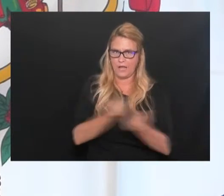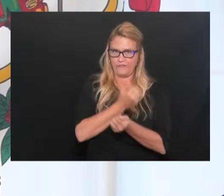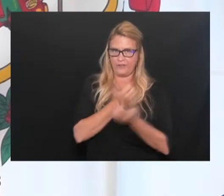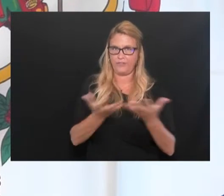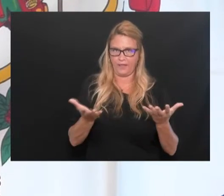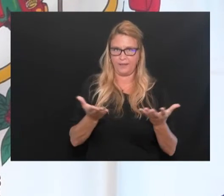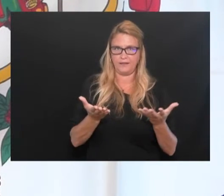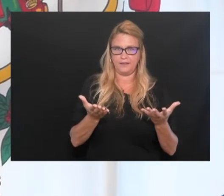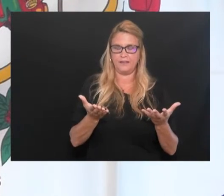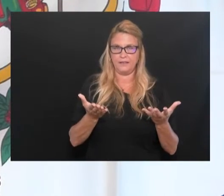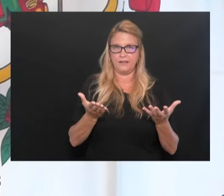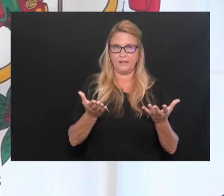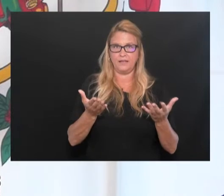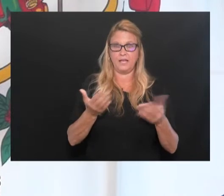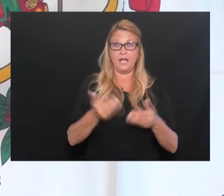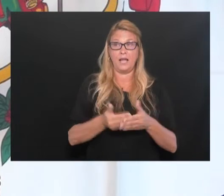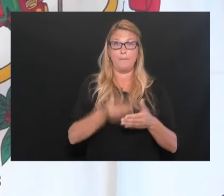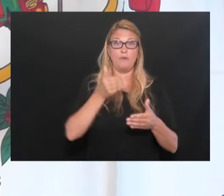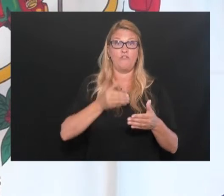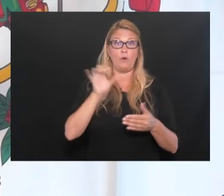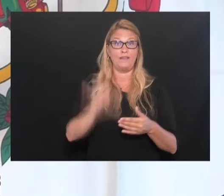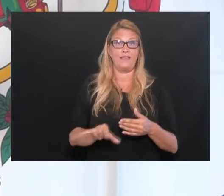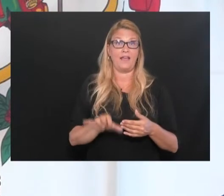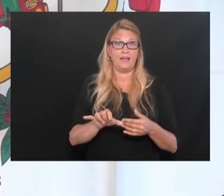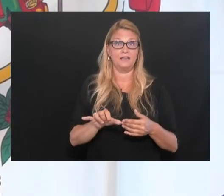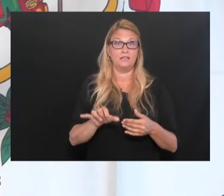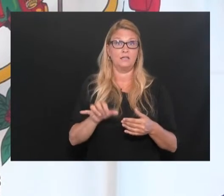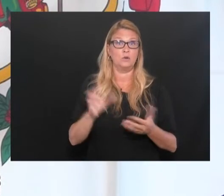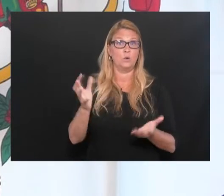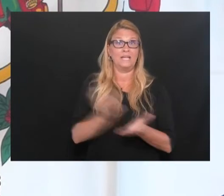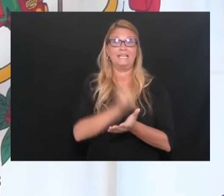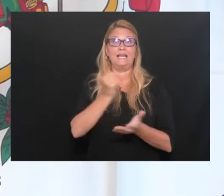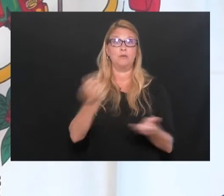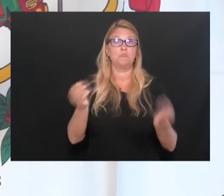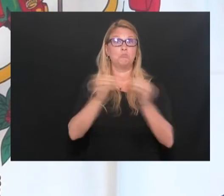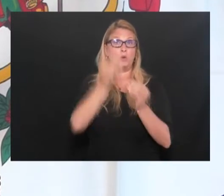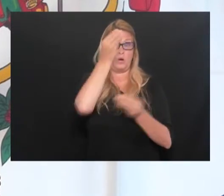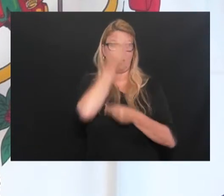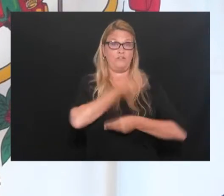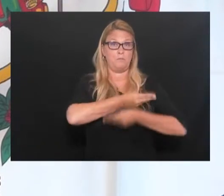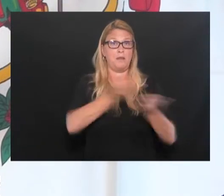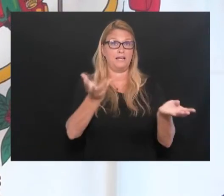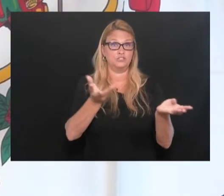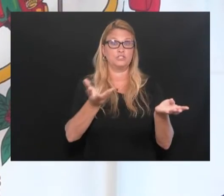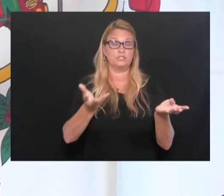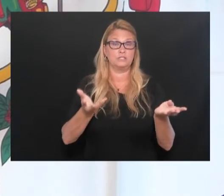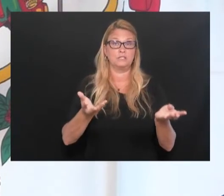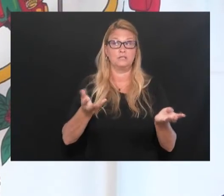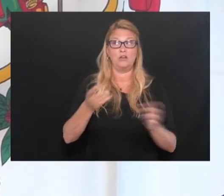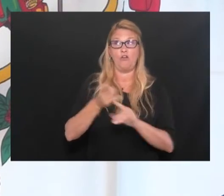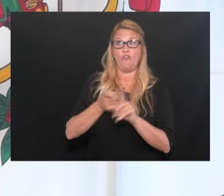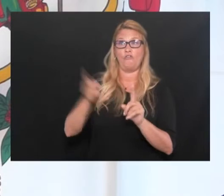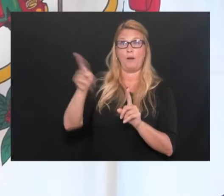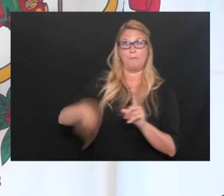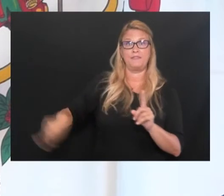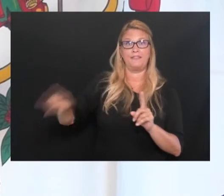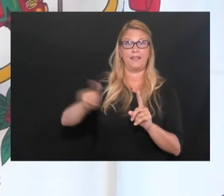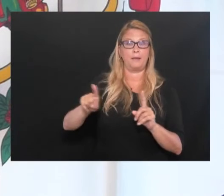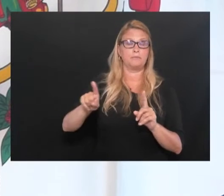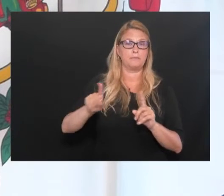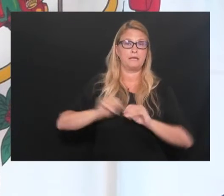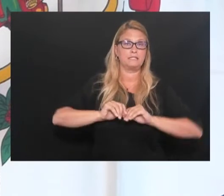and if prior to Thursday we can get to more of the details and from him, going out in